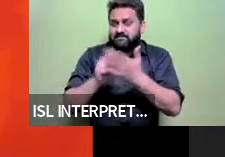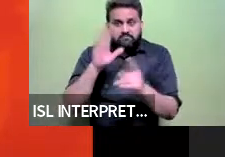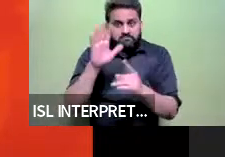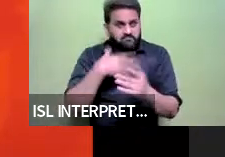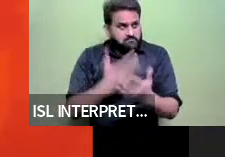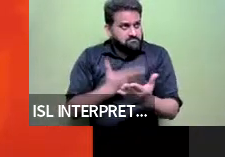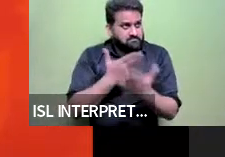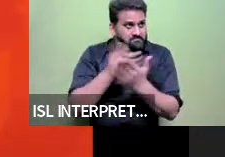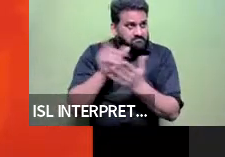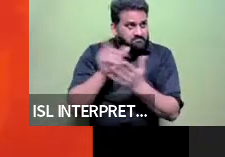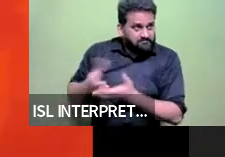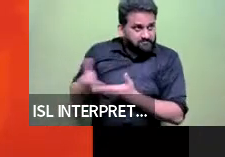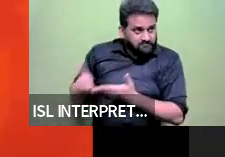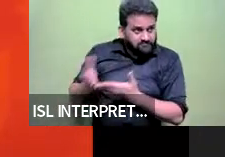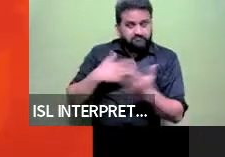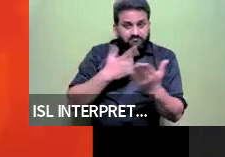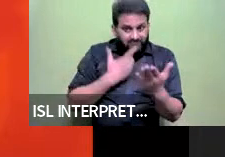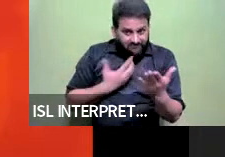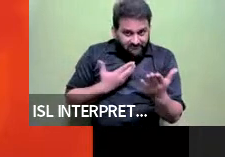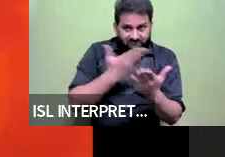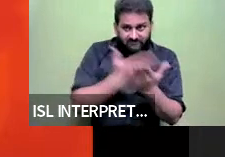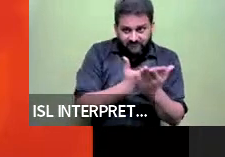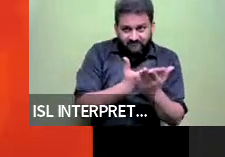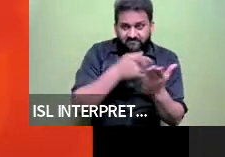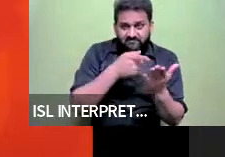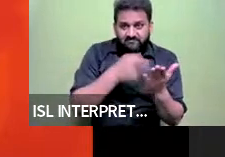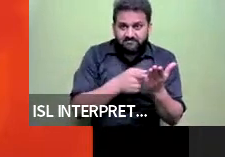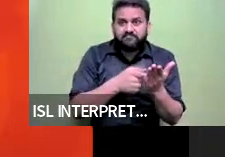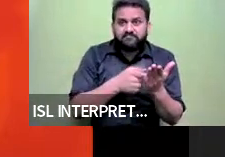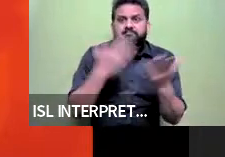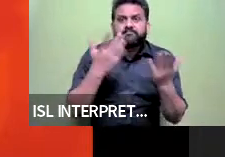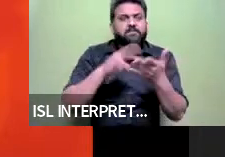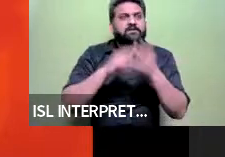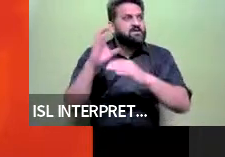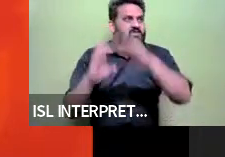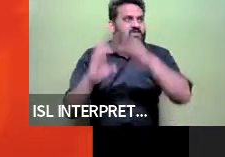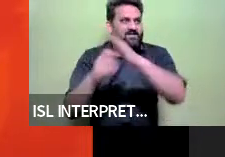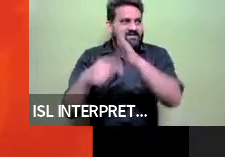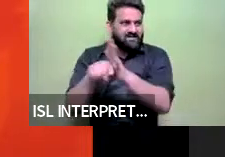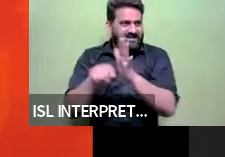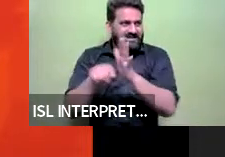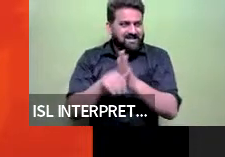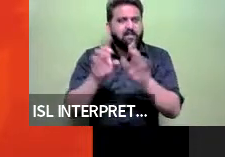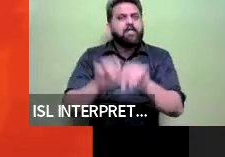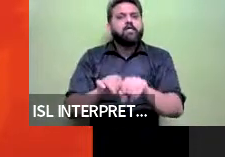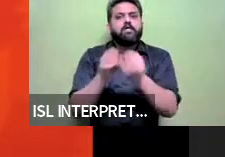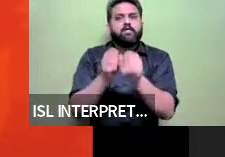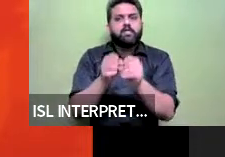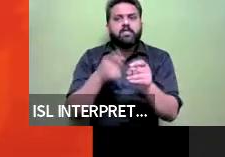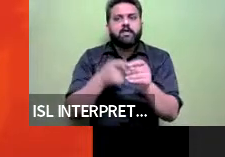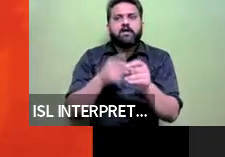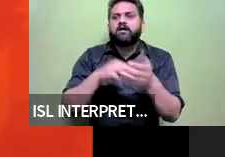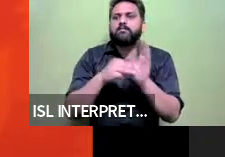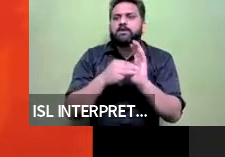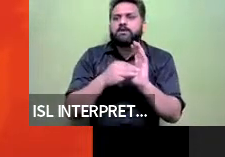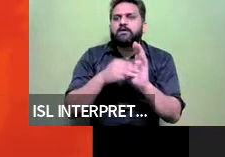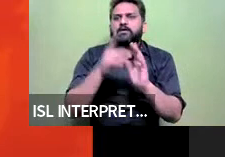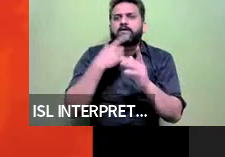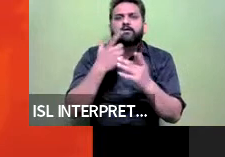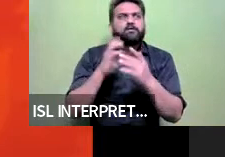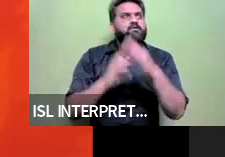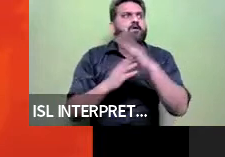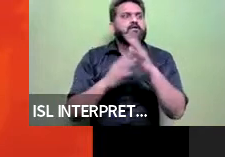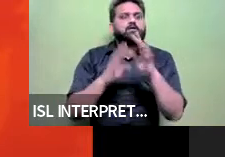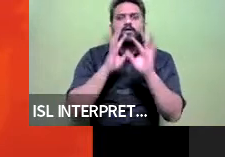dragged into this arbitration for breach of a contract to which he has not even entered a contract